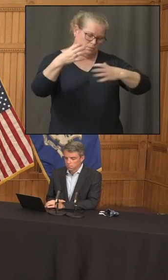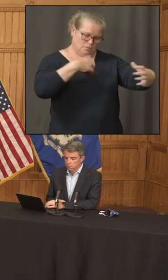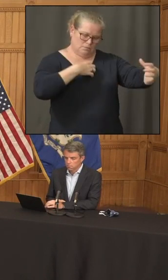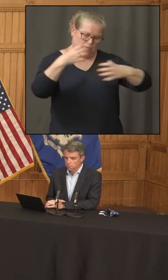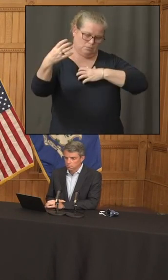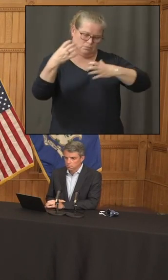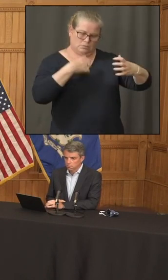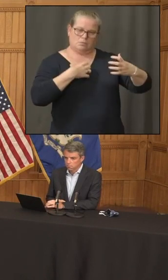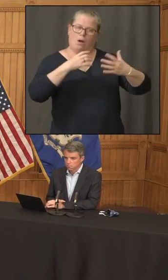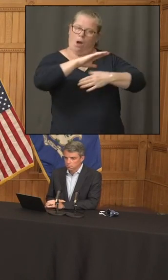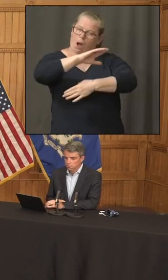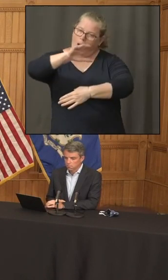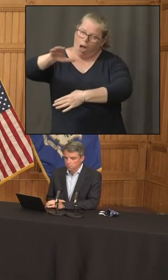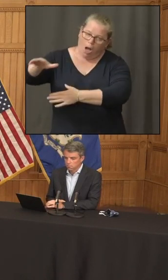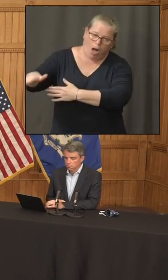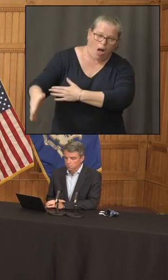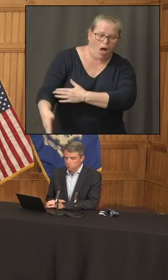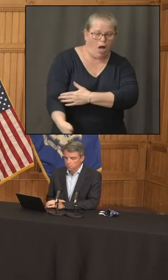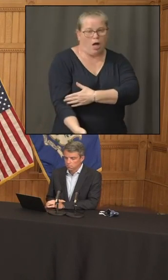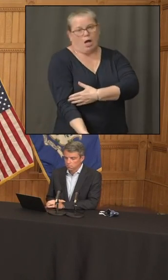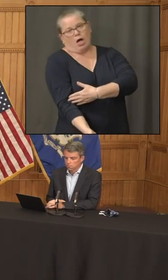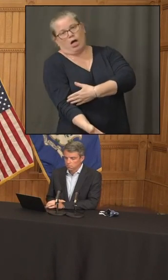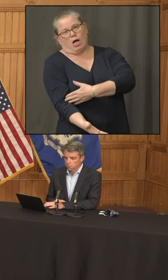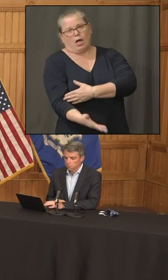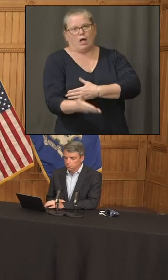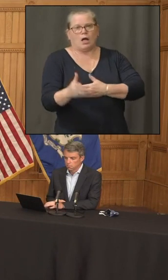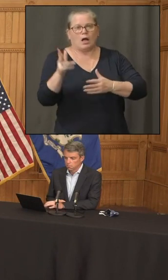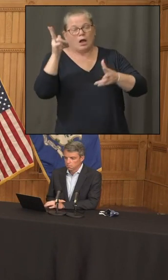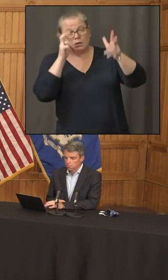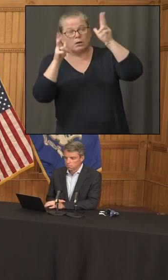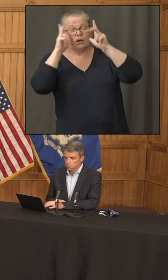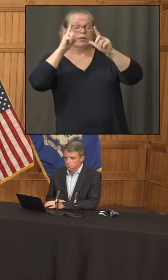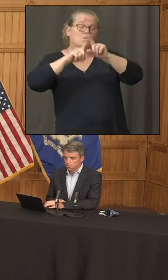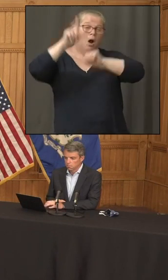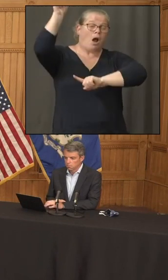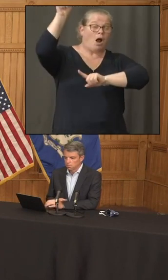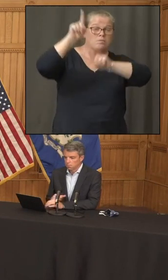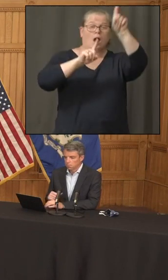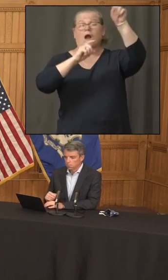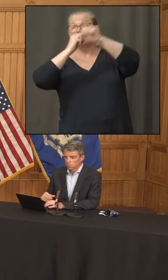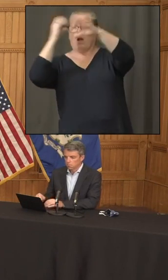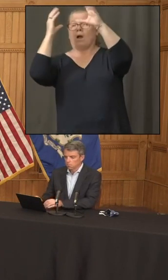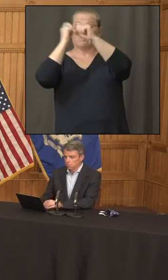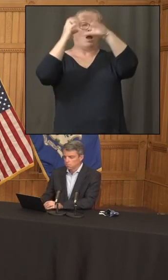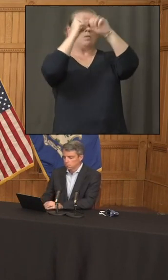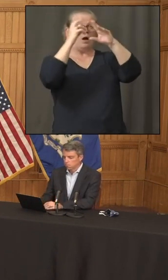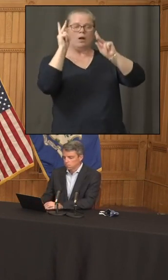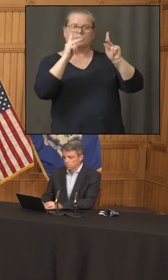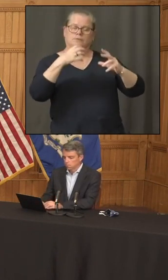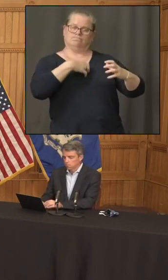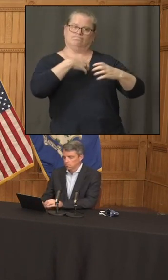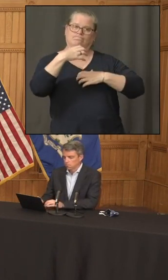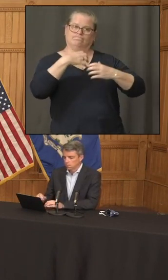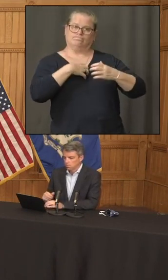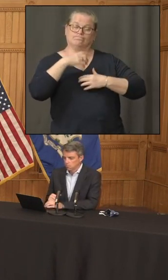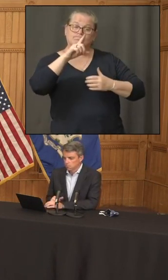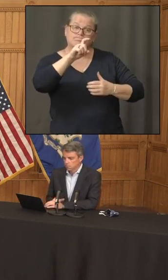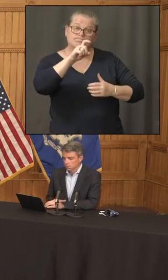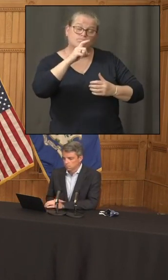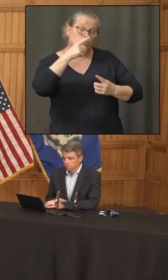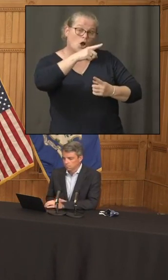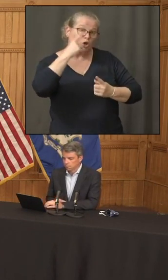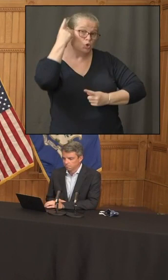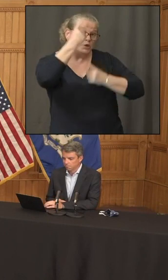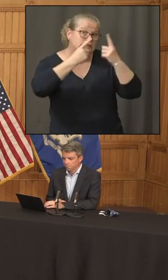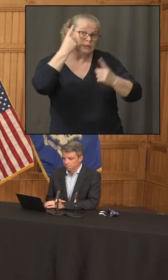and Bridgeport. Is there any thought of some sort of executive order to ban fireworks or